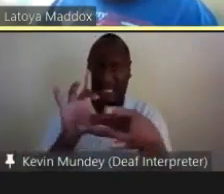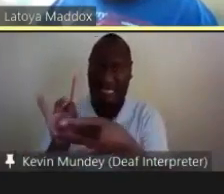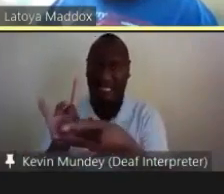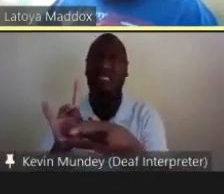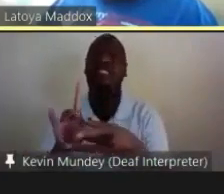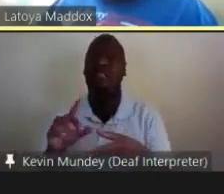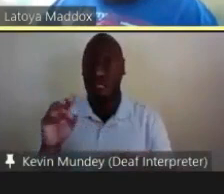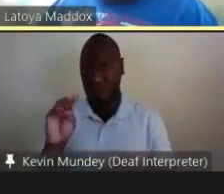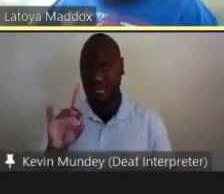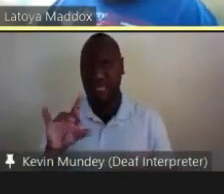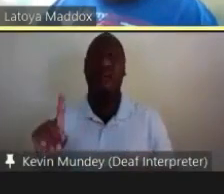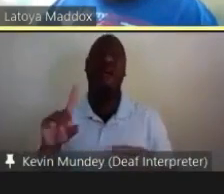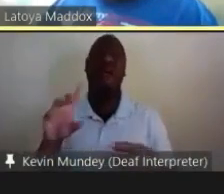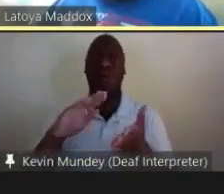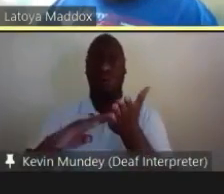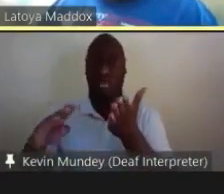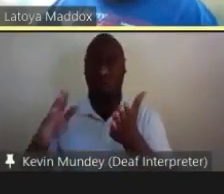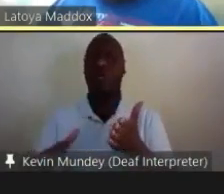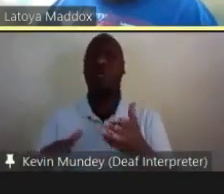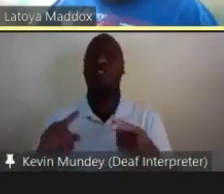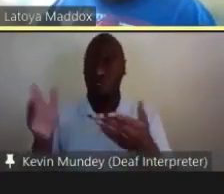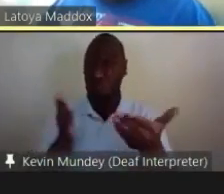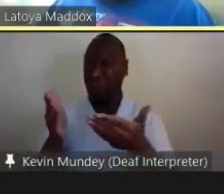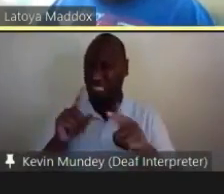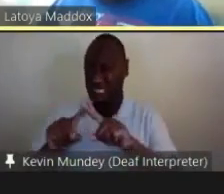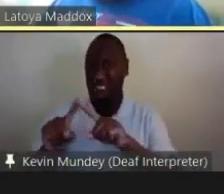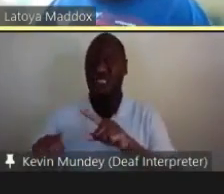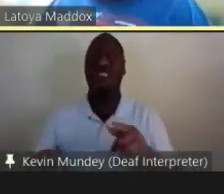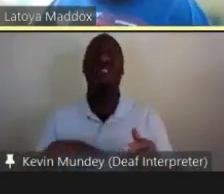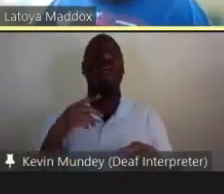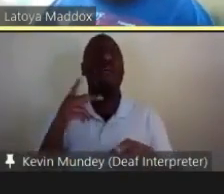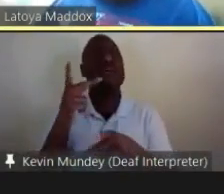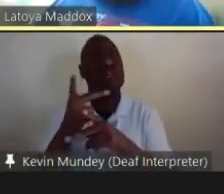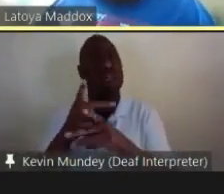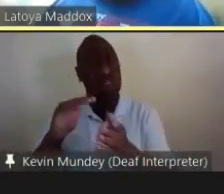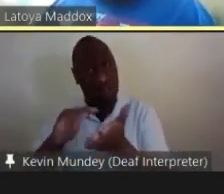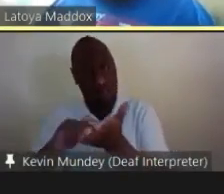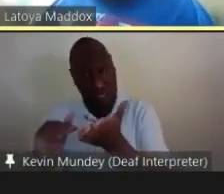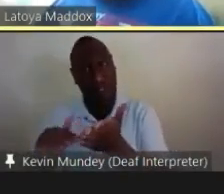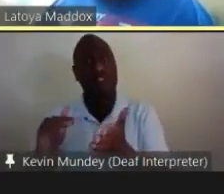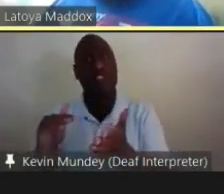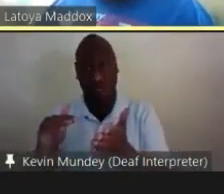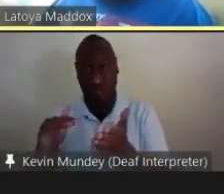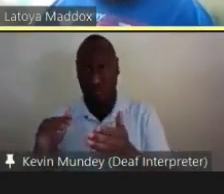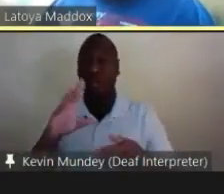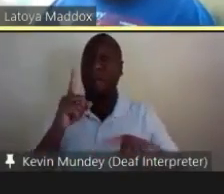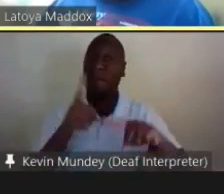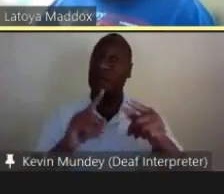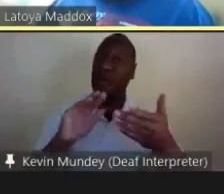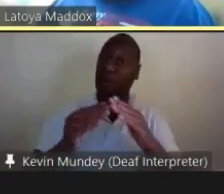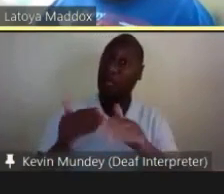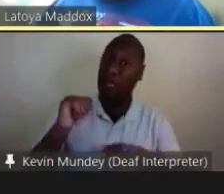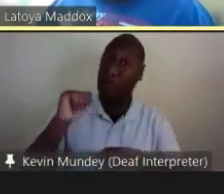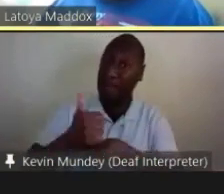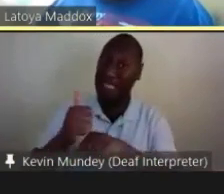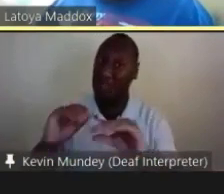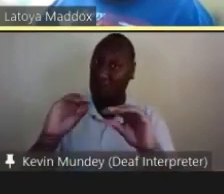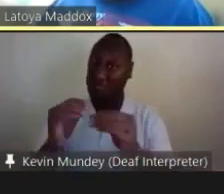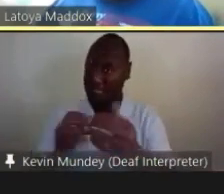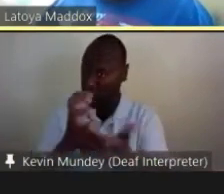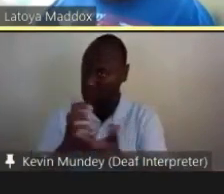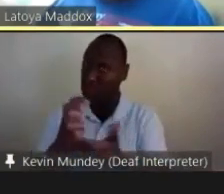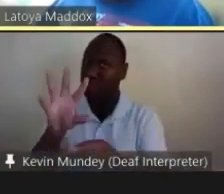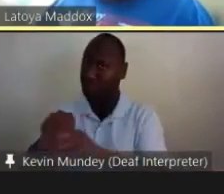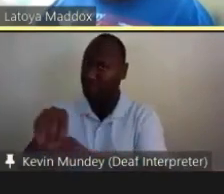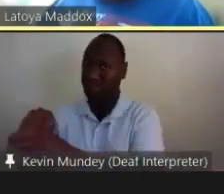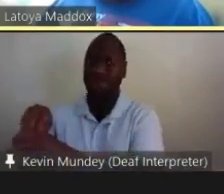services, maintaining Medicaid waiver services, and working with all the community-based organizations that assist with keeping